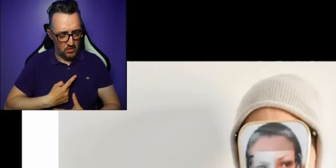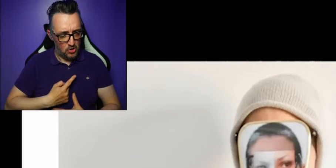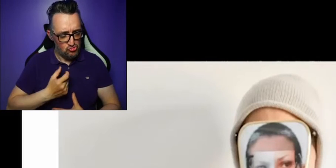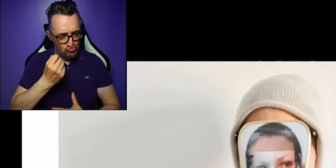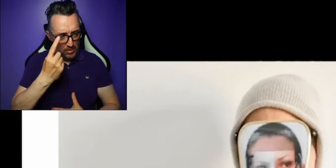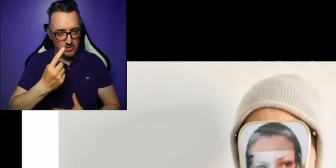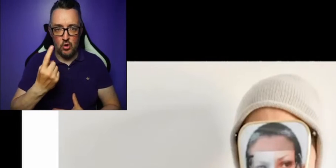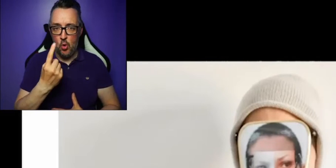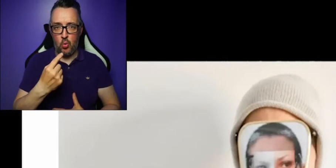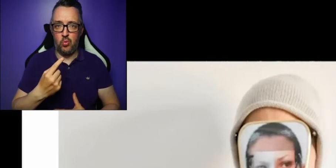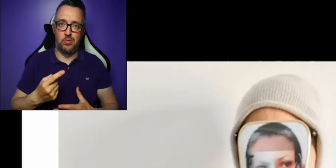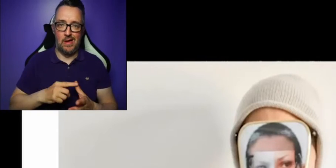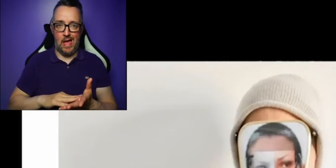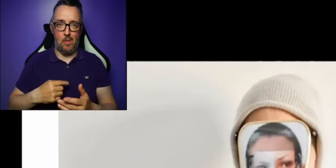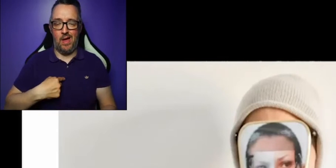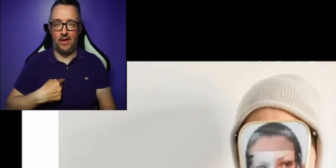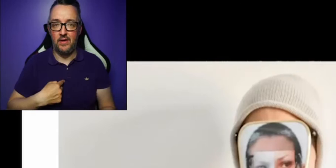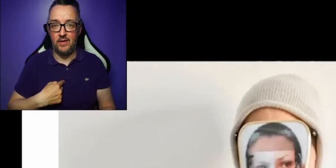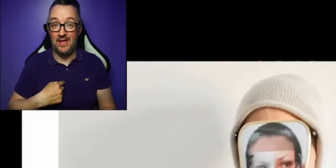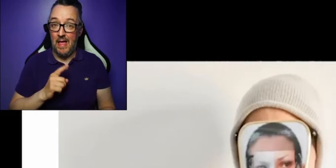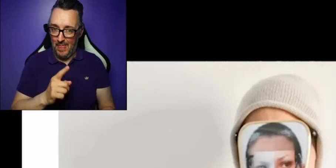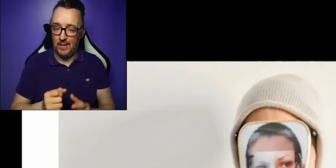because